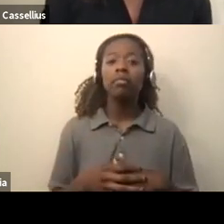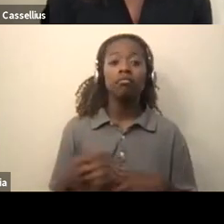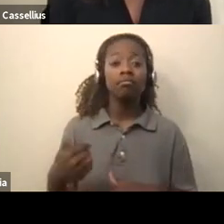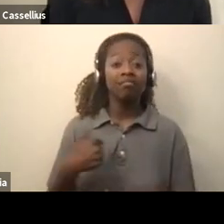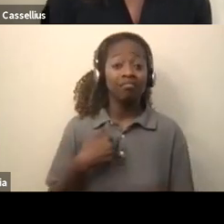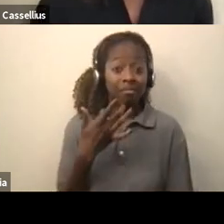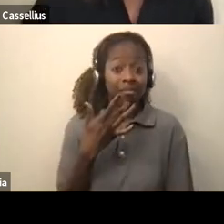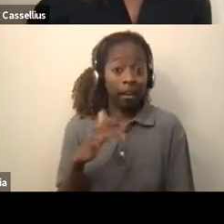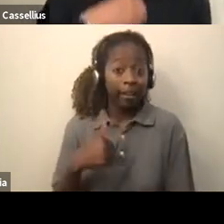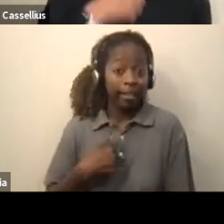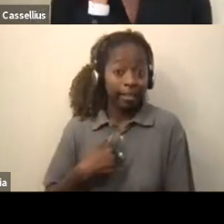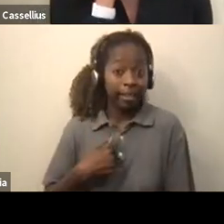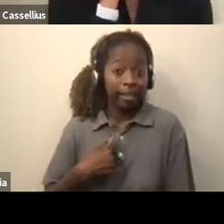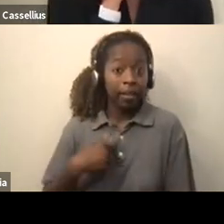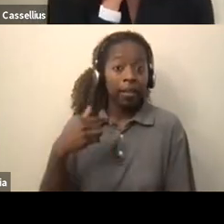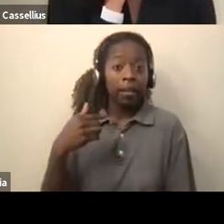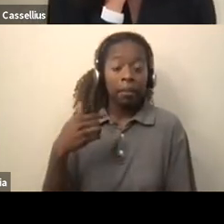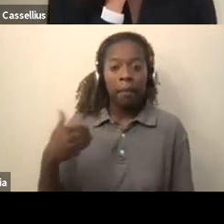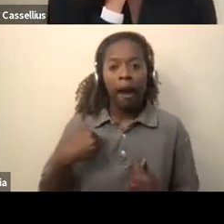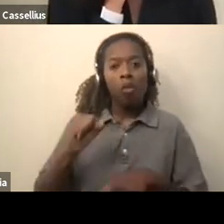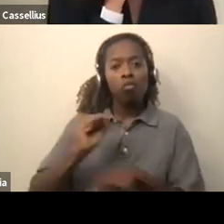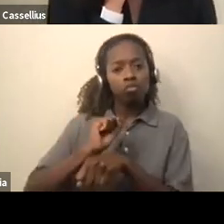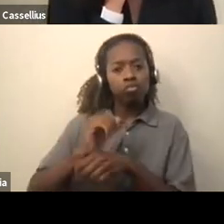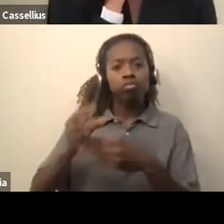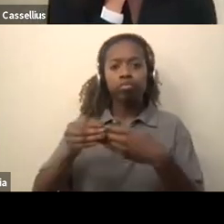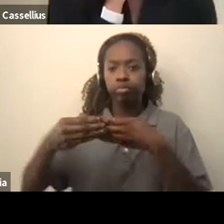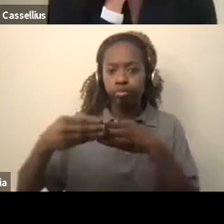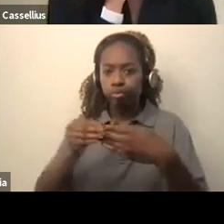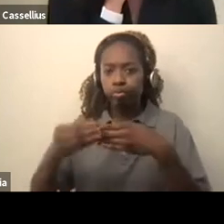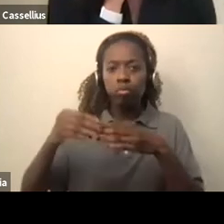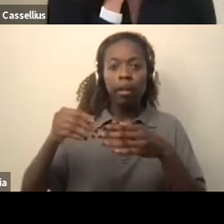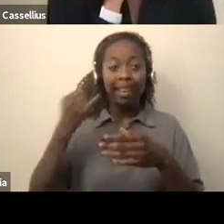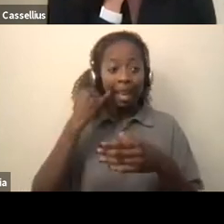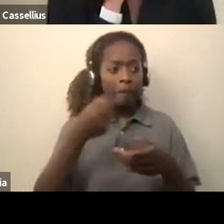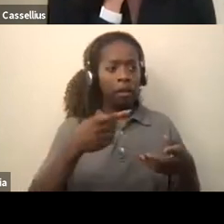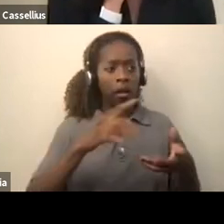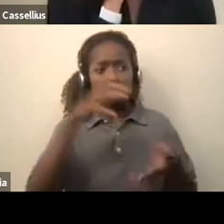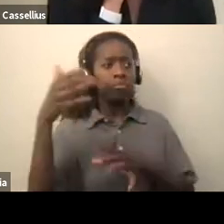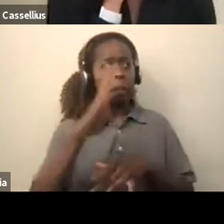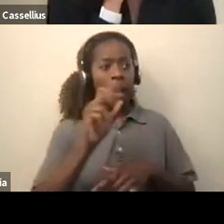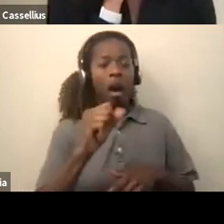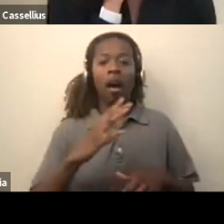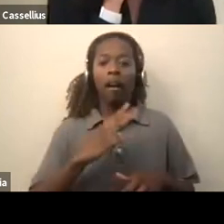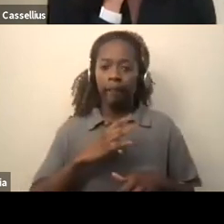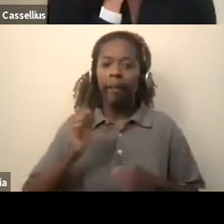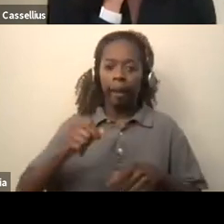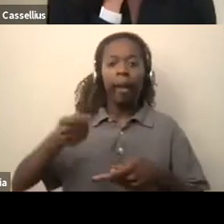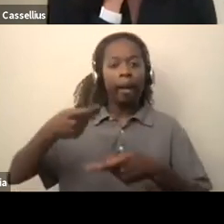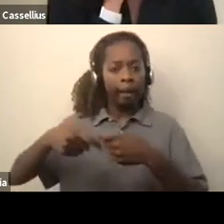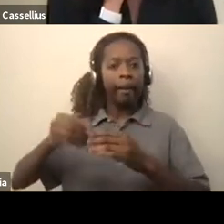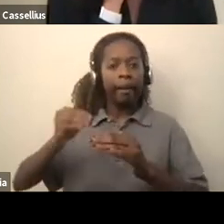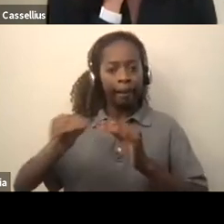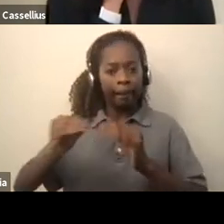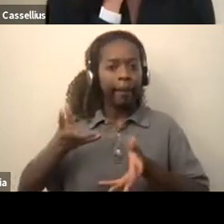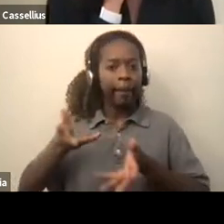lucky enough to have the work flexibility to be able to figure it out and we know that that's not necessarily the case for